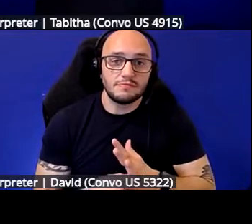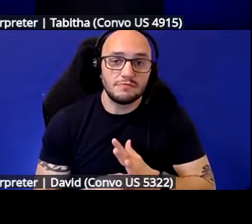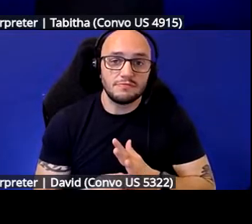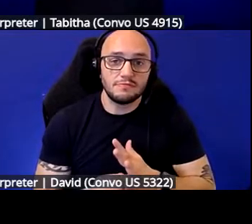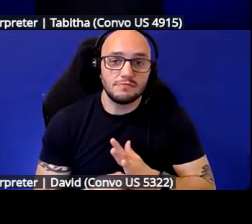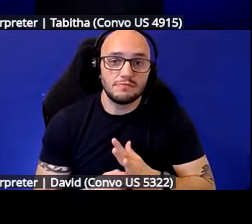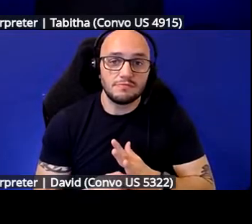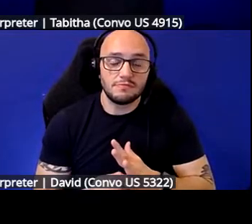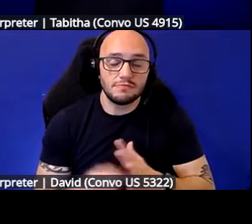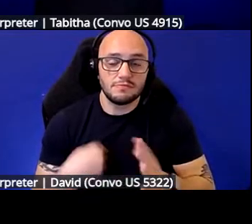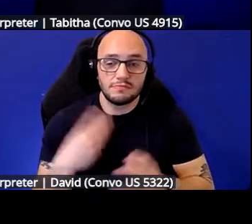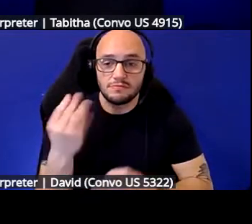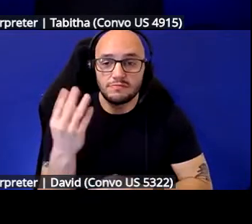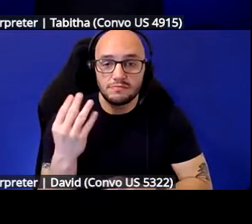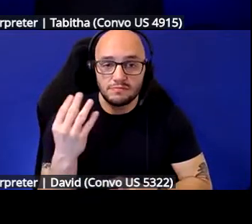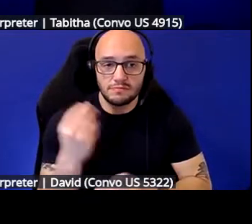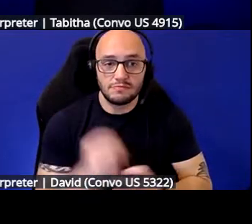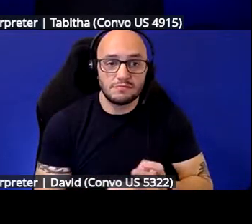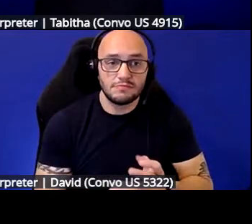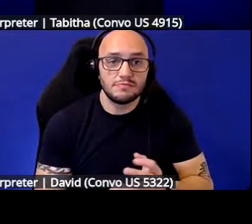Let me think. Oh my.